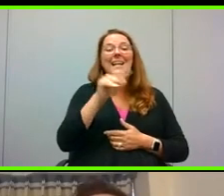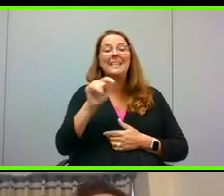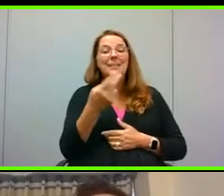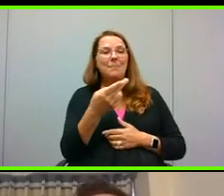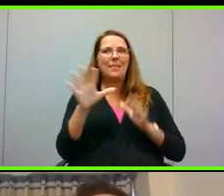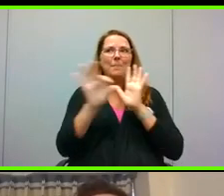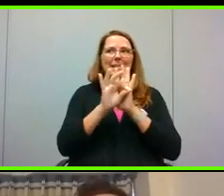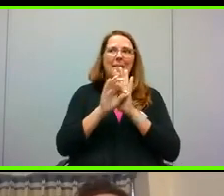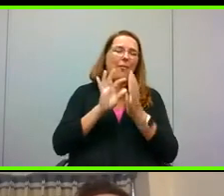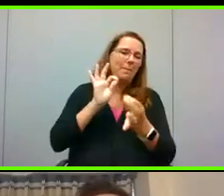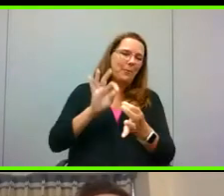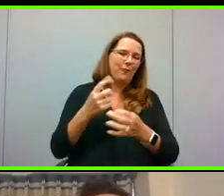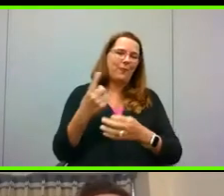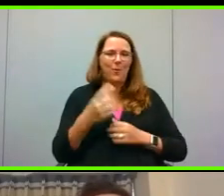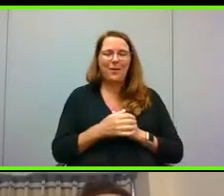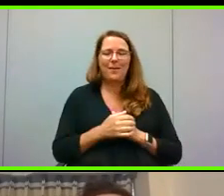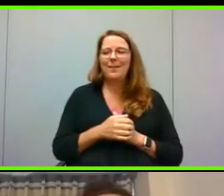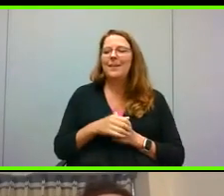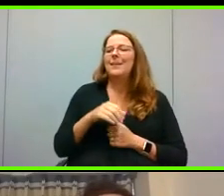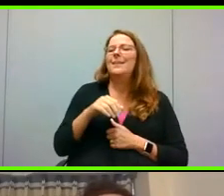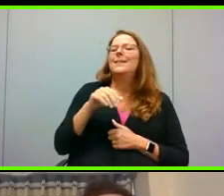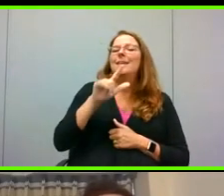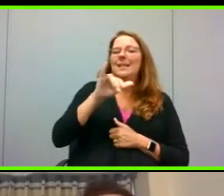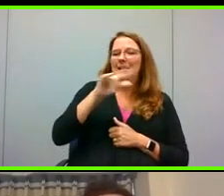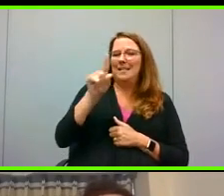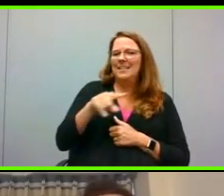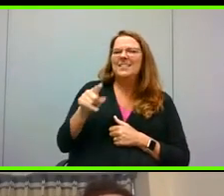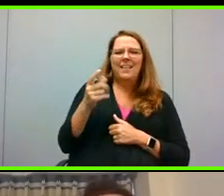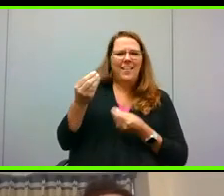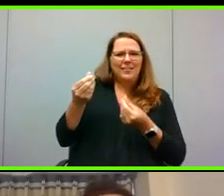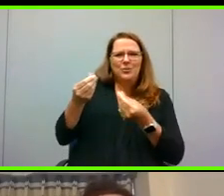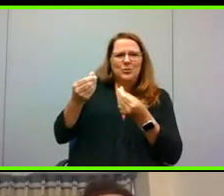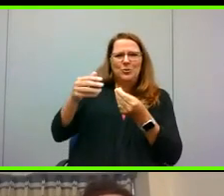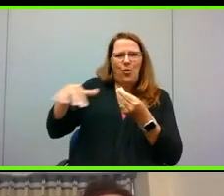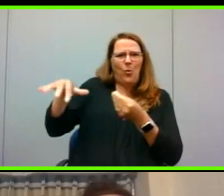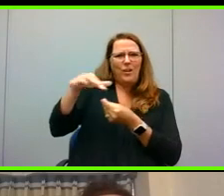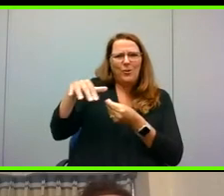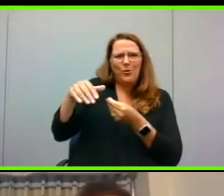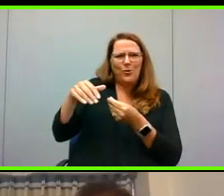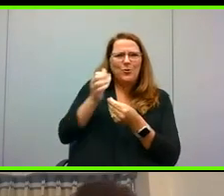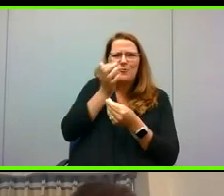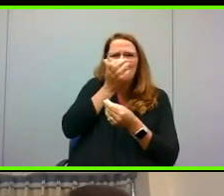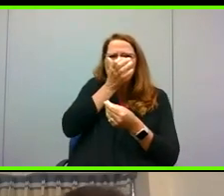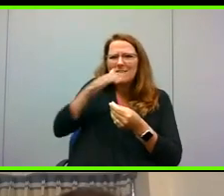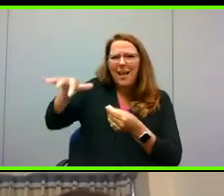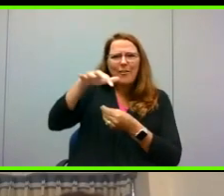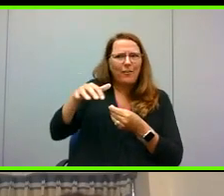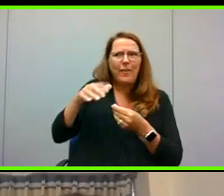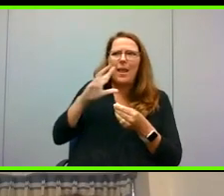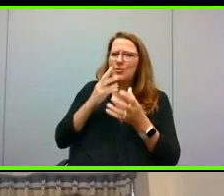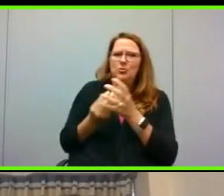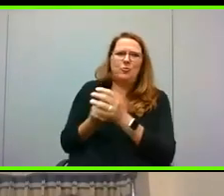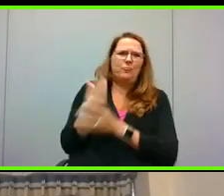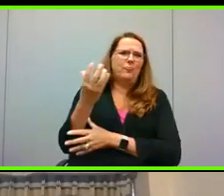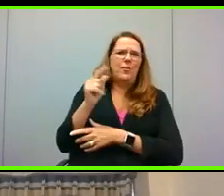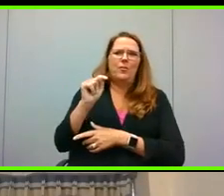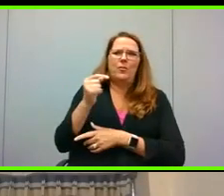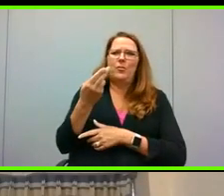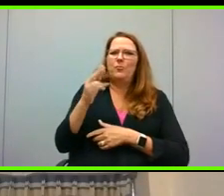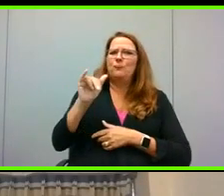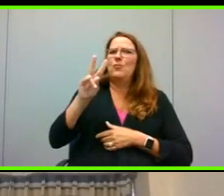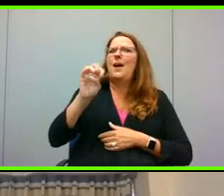perfect one. Yeah, there's something about the soil down there that they really thrive. So that's lovely.